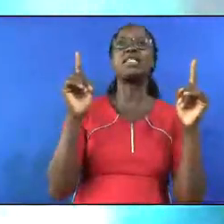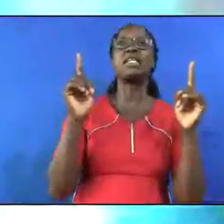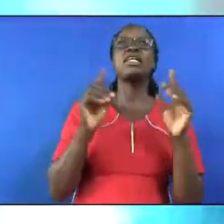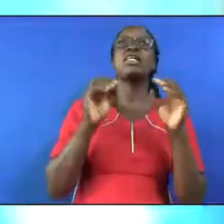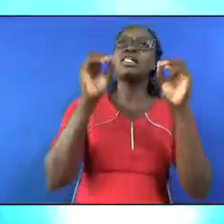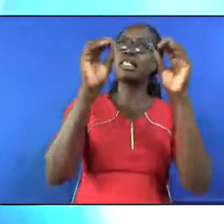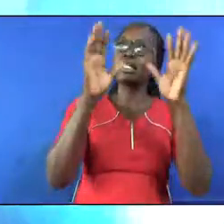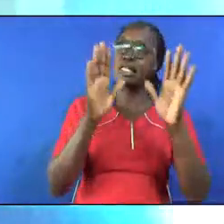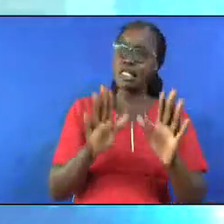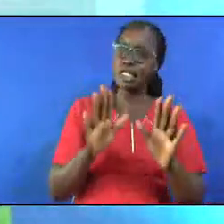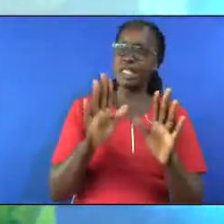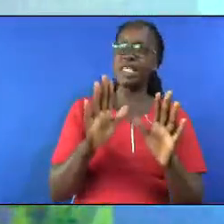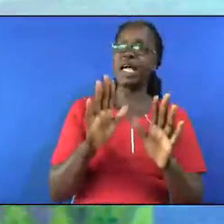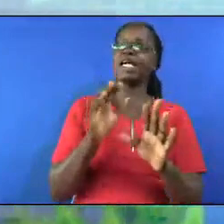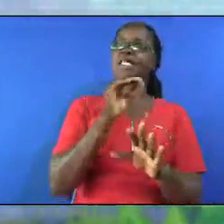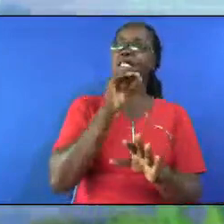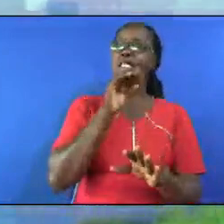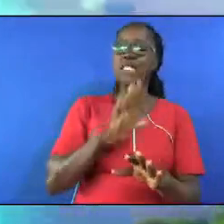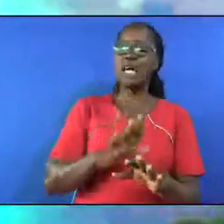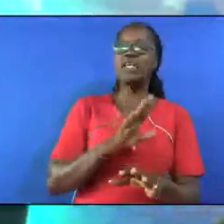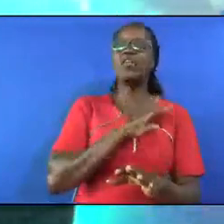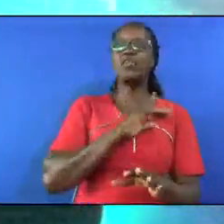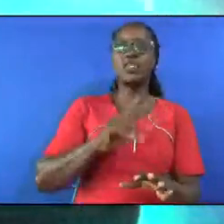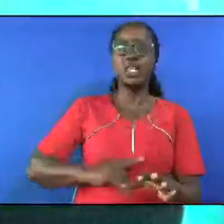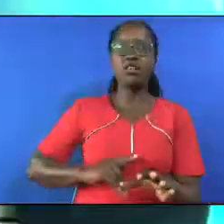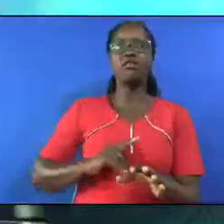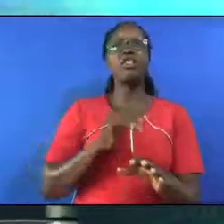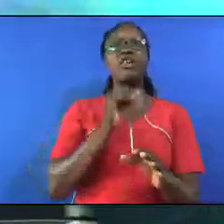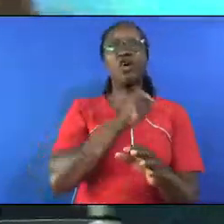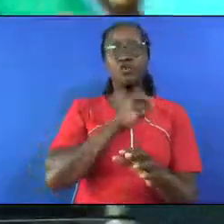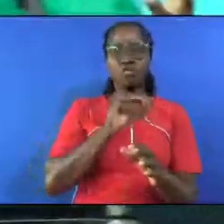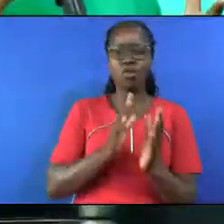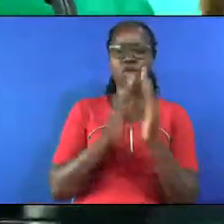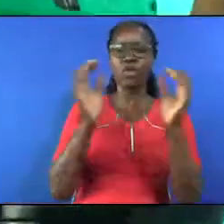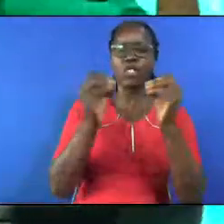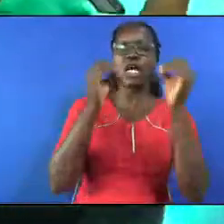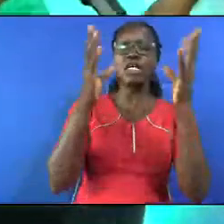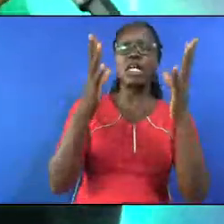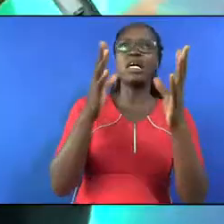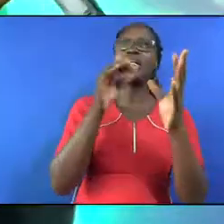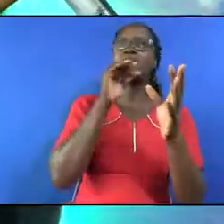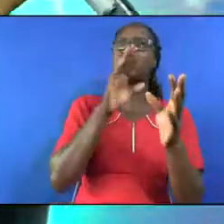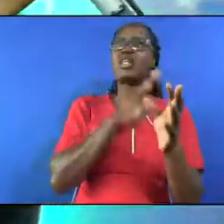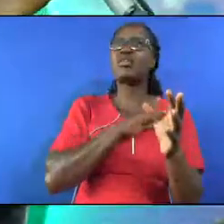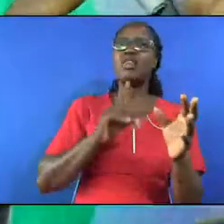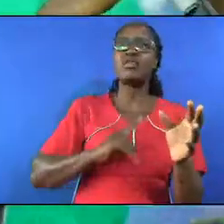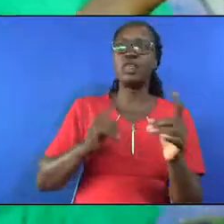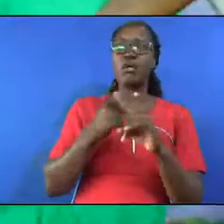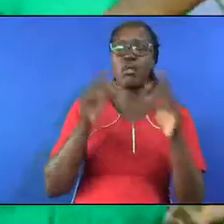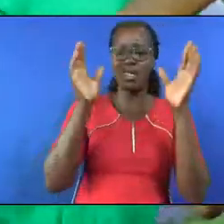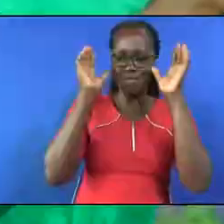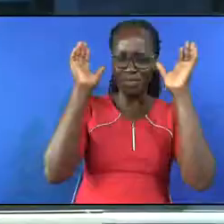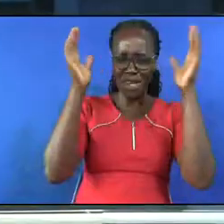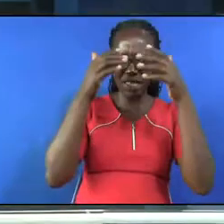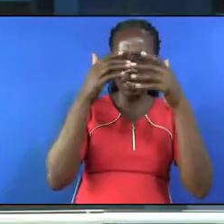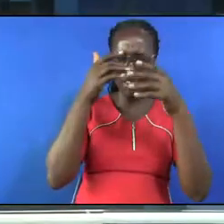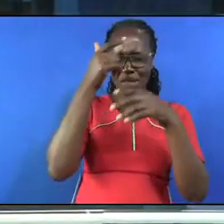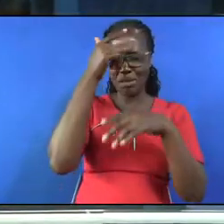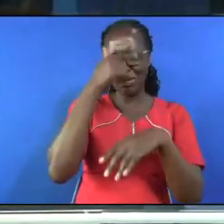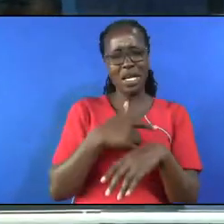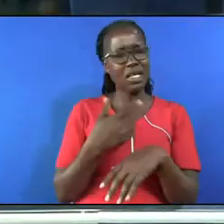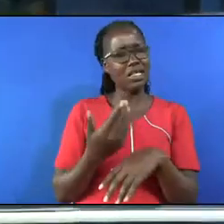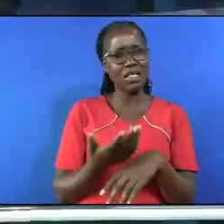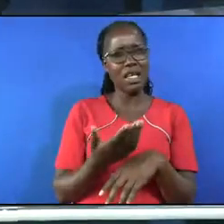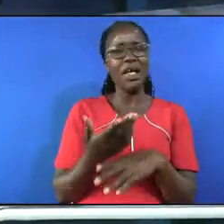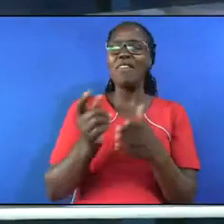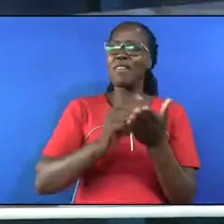was the son of David. And they were like, Hosanna to the son of David. But the Pharisees were so blinded. The knowledgeable men of